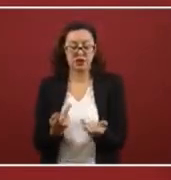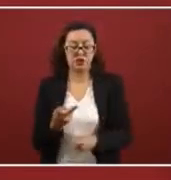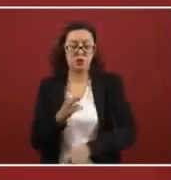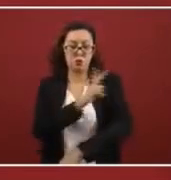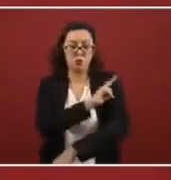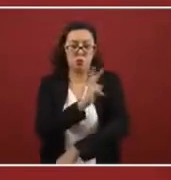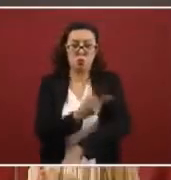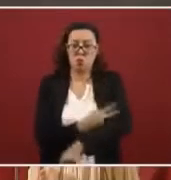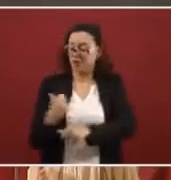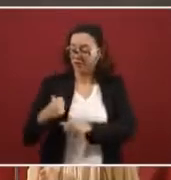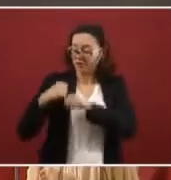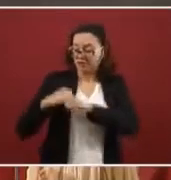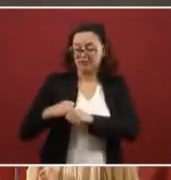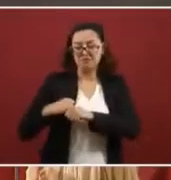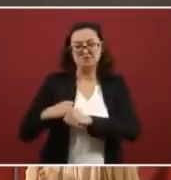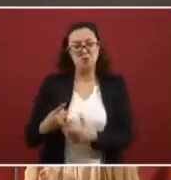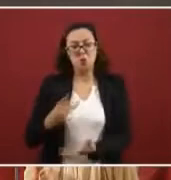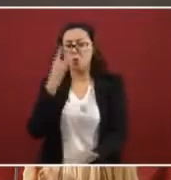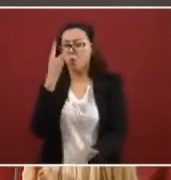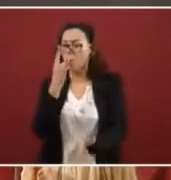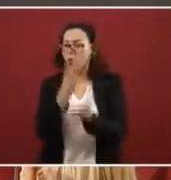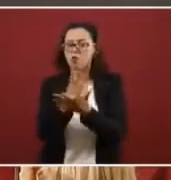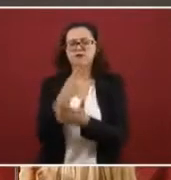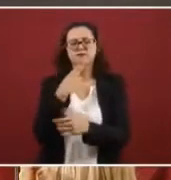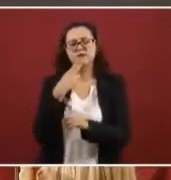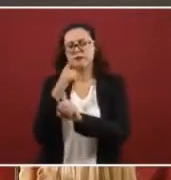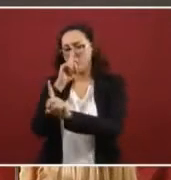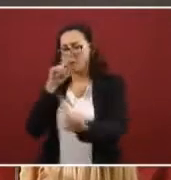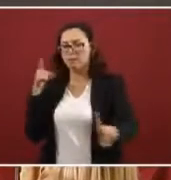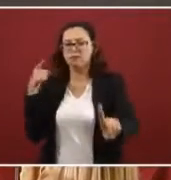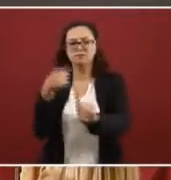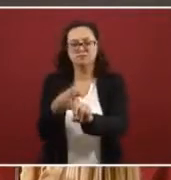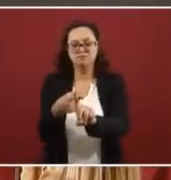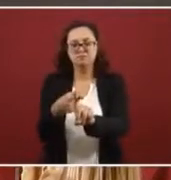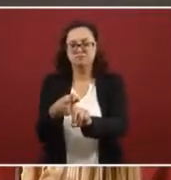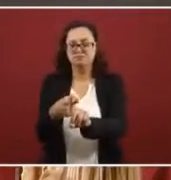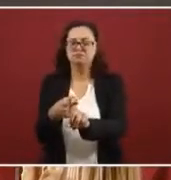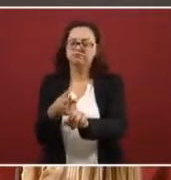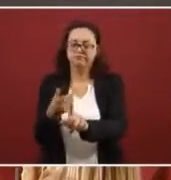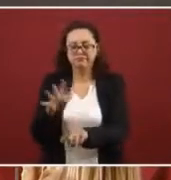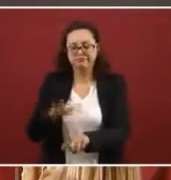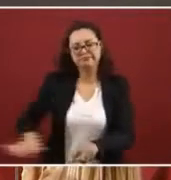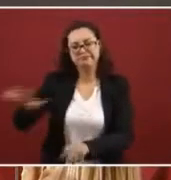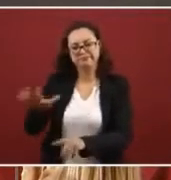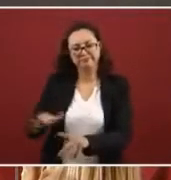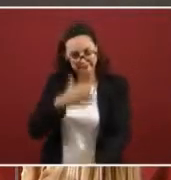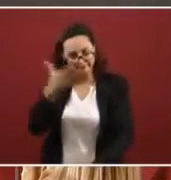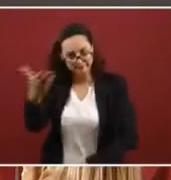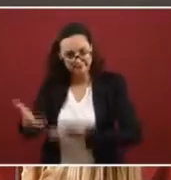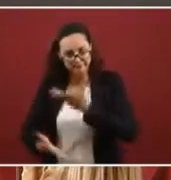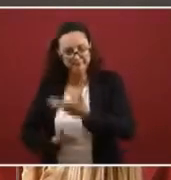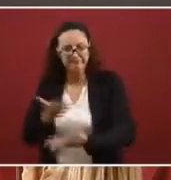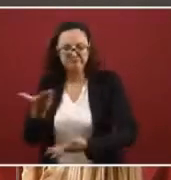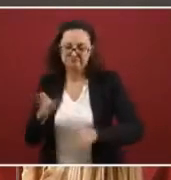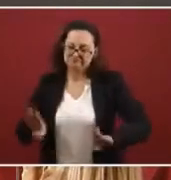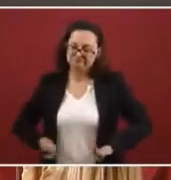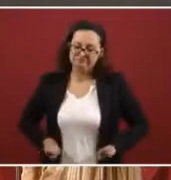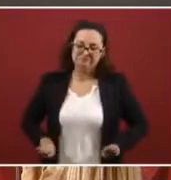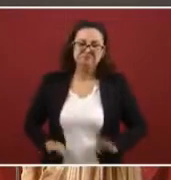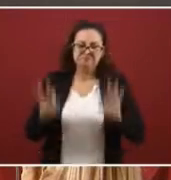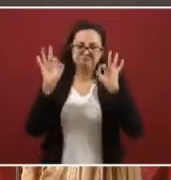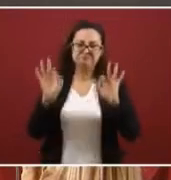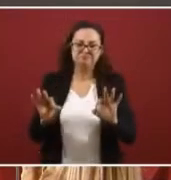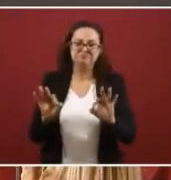sentido y se only has sense and becomes a virtue when demás, you put cuatro, yourself at service of other people. Number